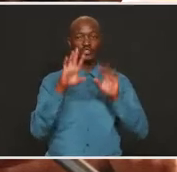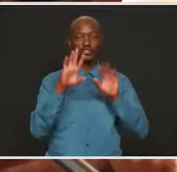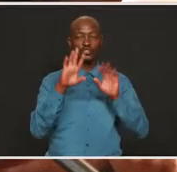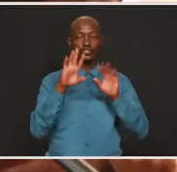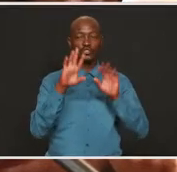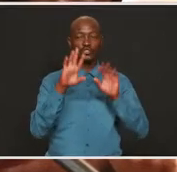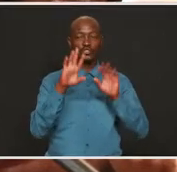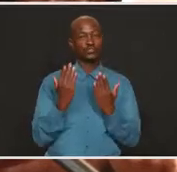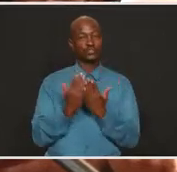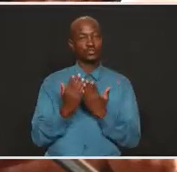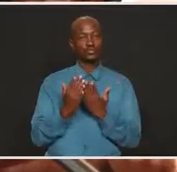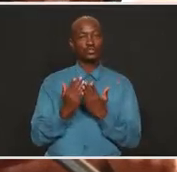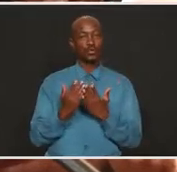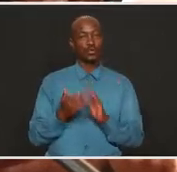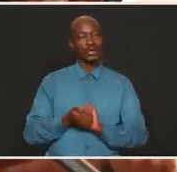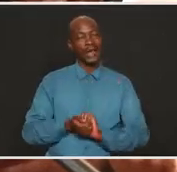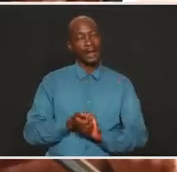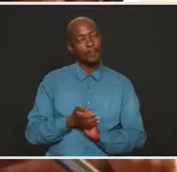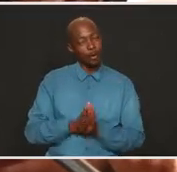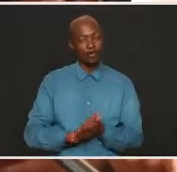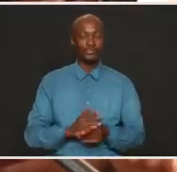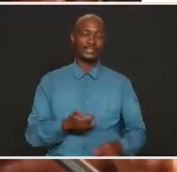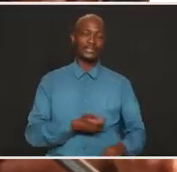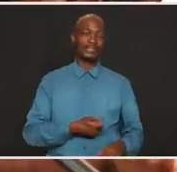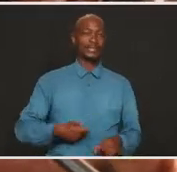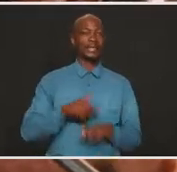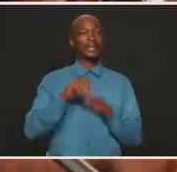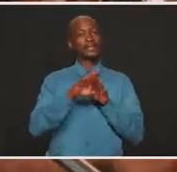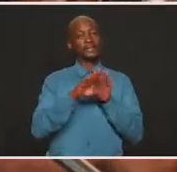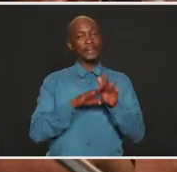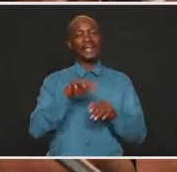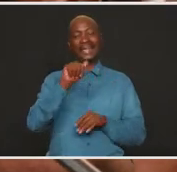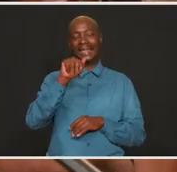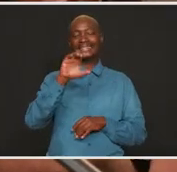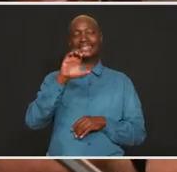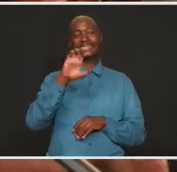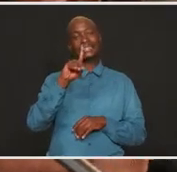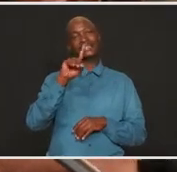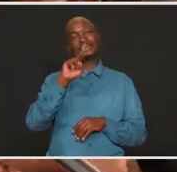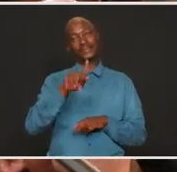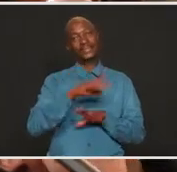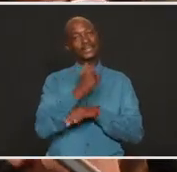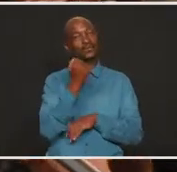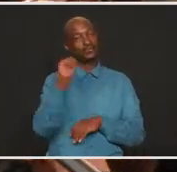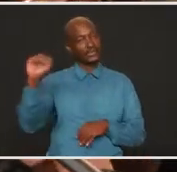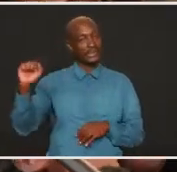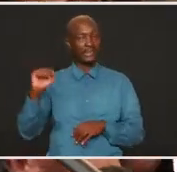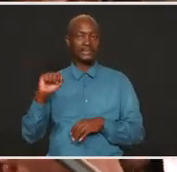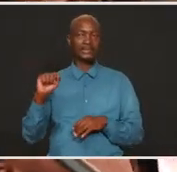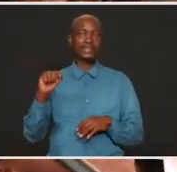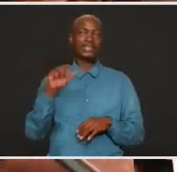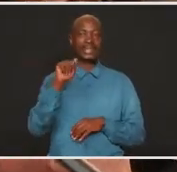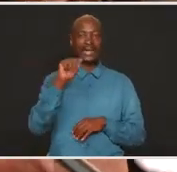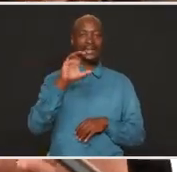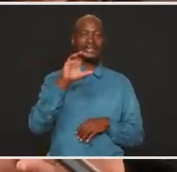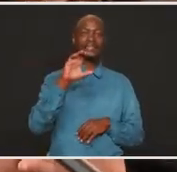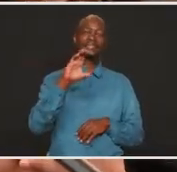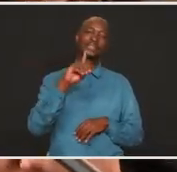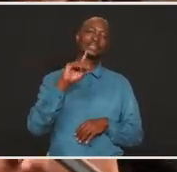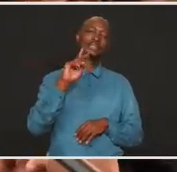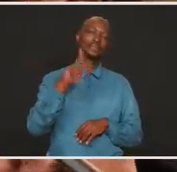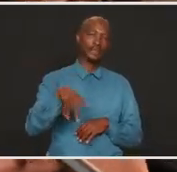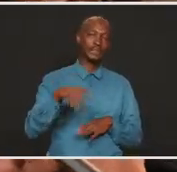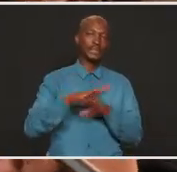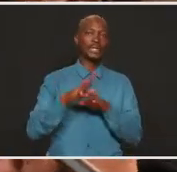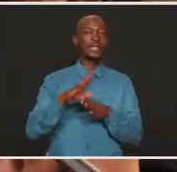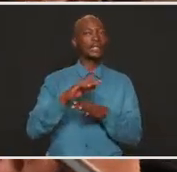stop the school abortion Bill acdp rejects the bill outright the acdp rejects